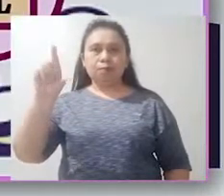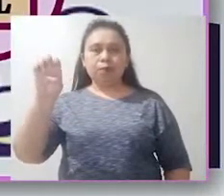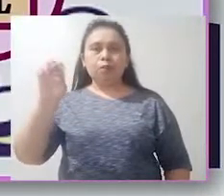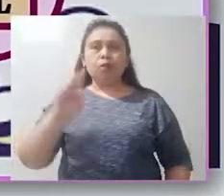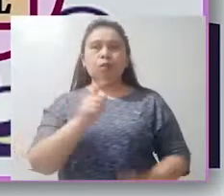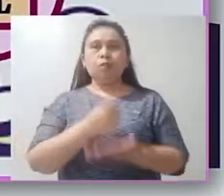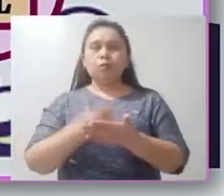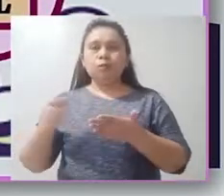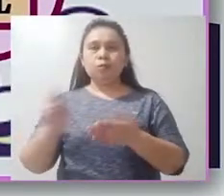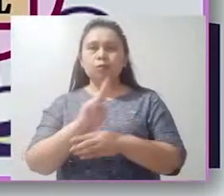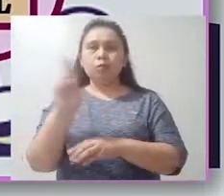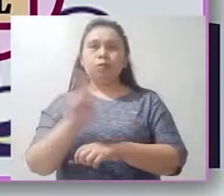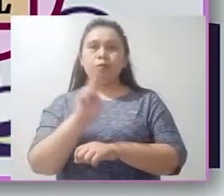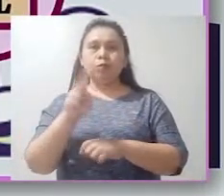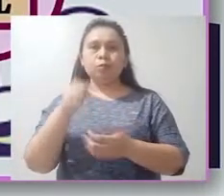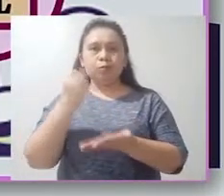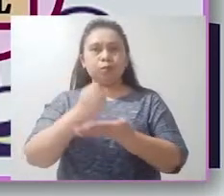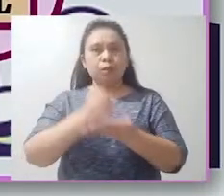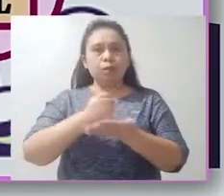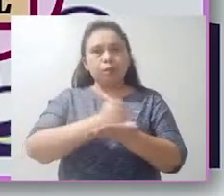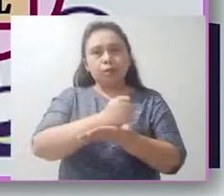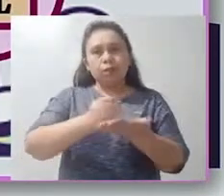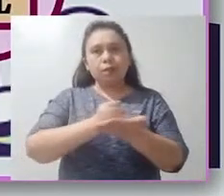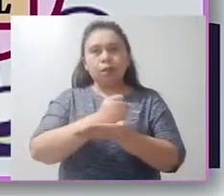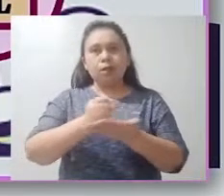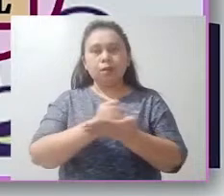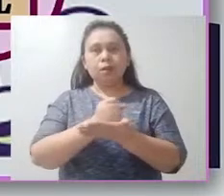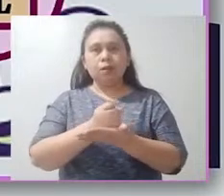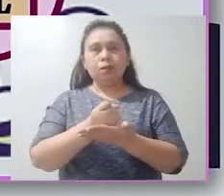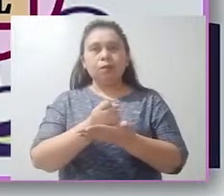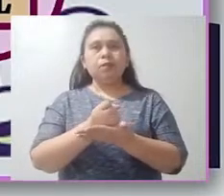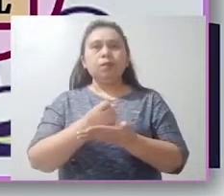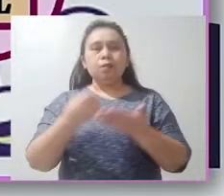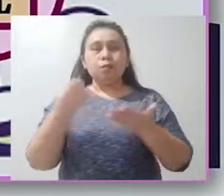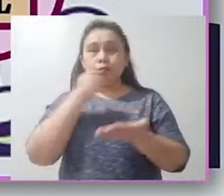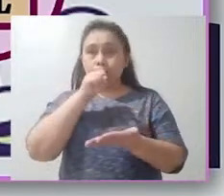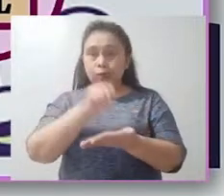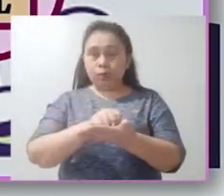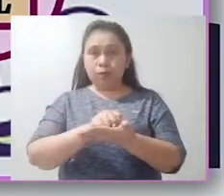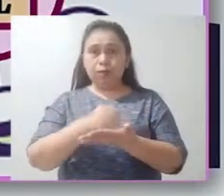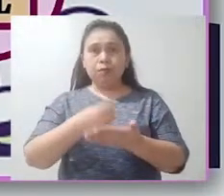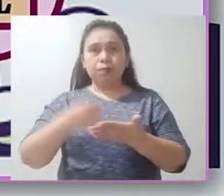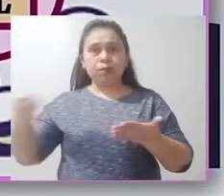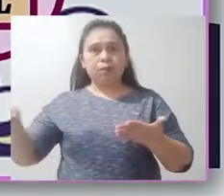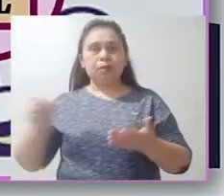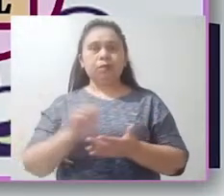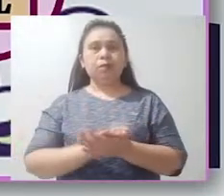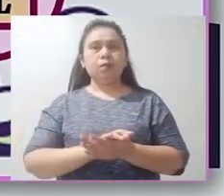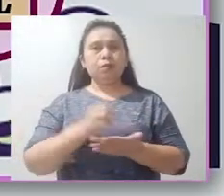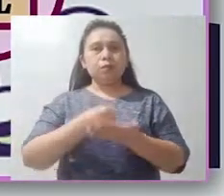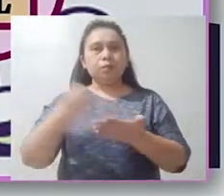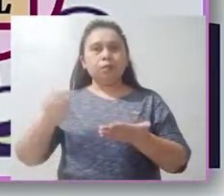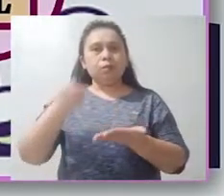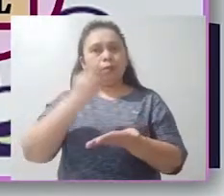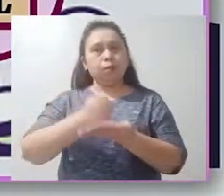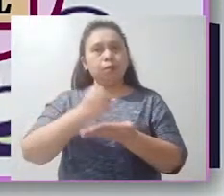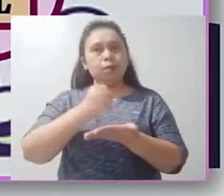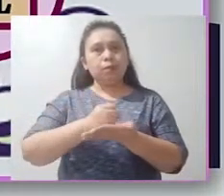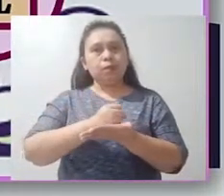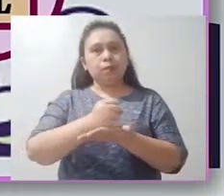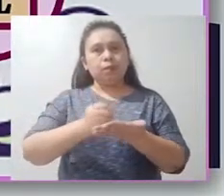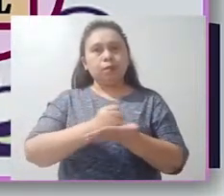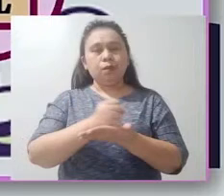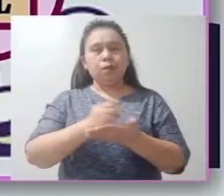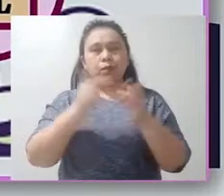to crush, grind, and mix solid substances. The substance to be ground